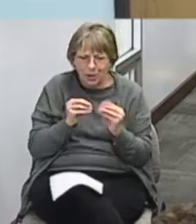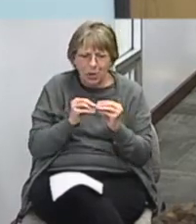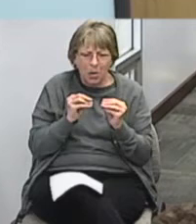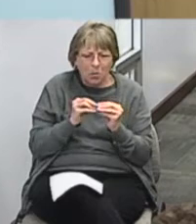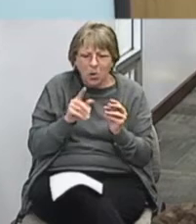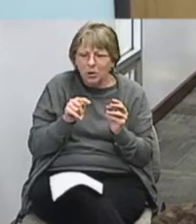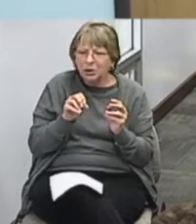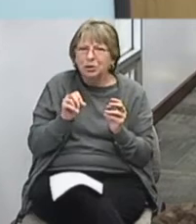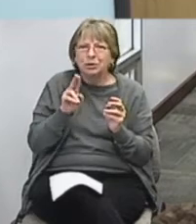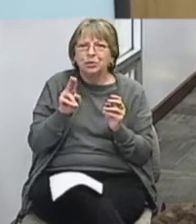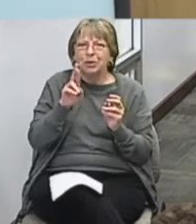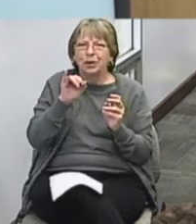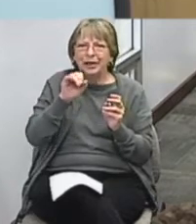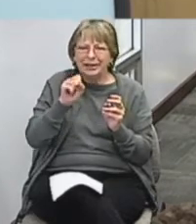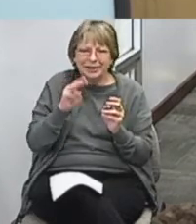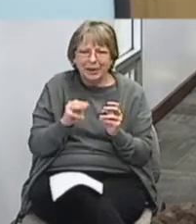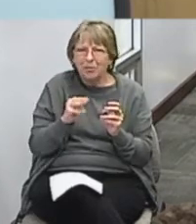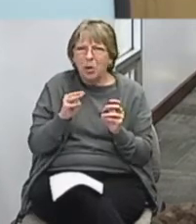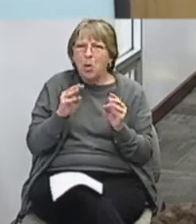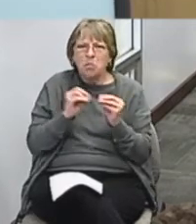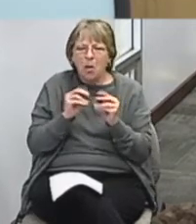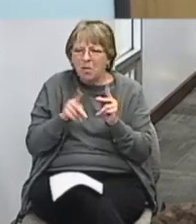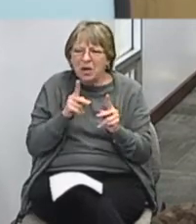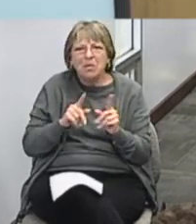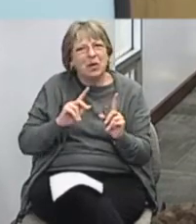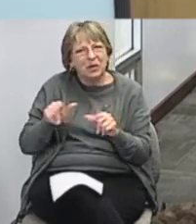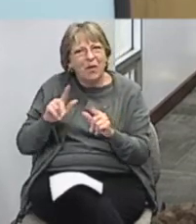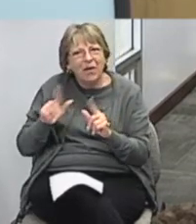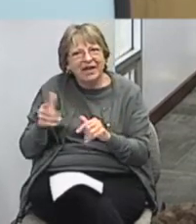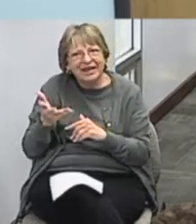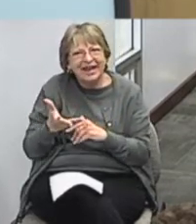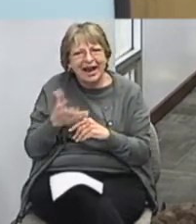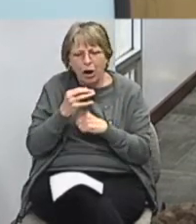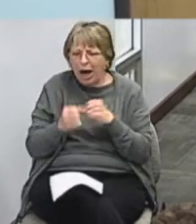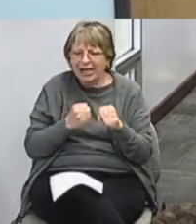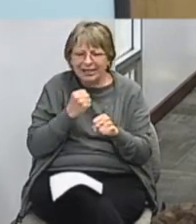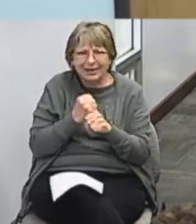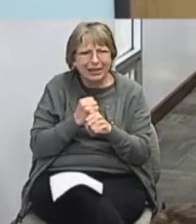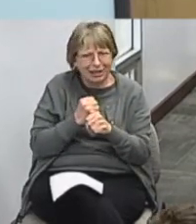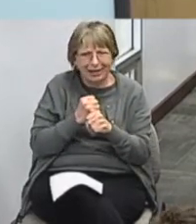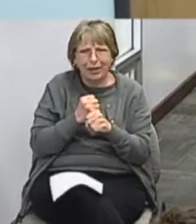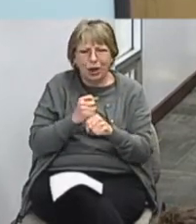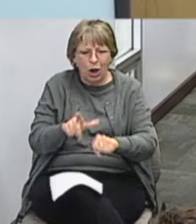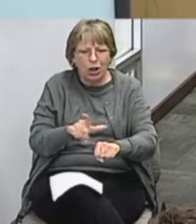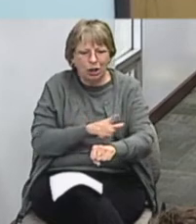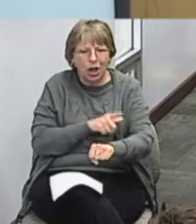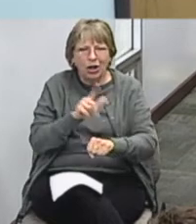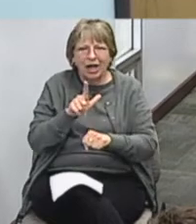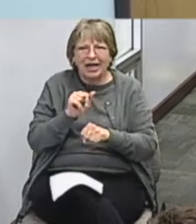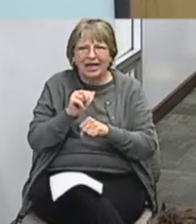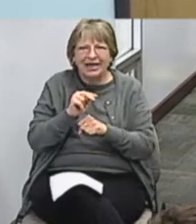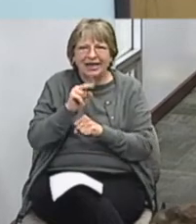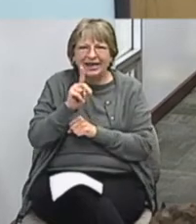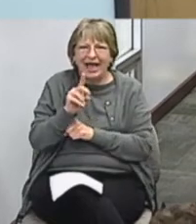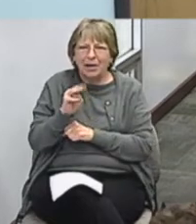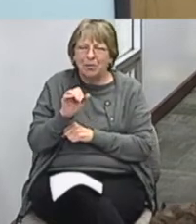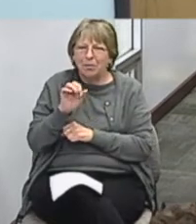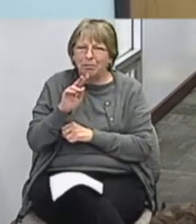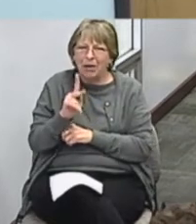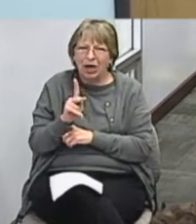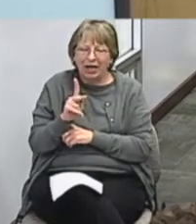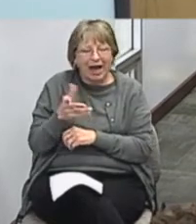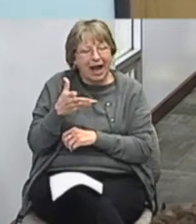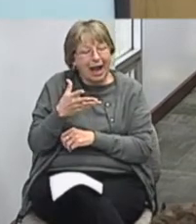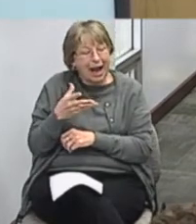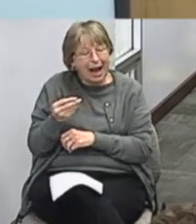tourism, something that can be a year-round landmark for the Smallville cause, and hopefully bring in more money to